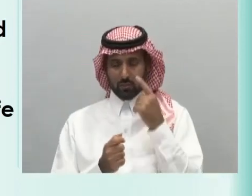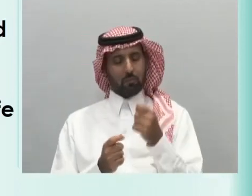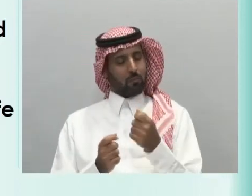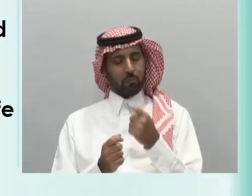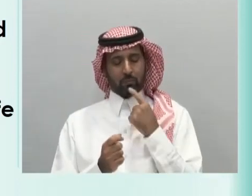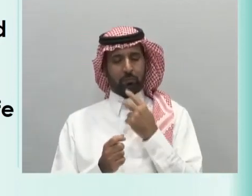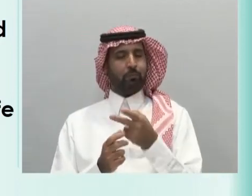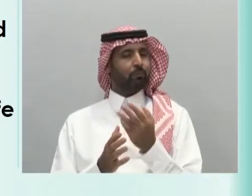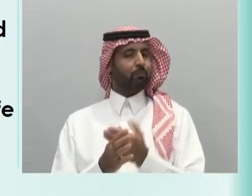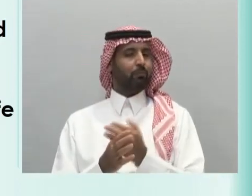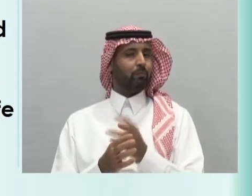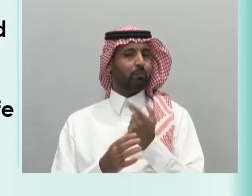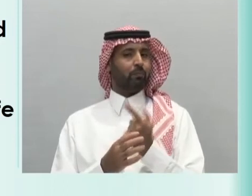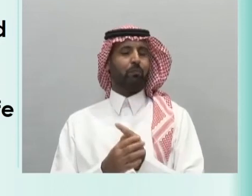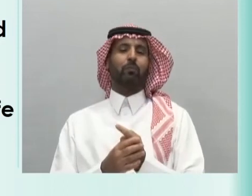money